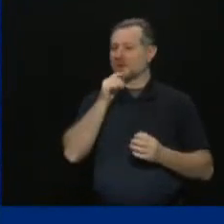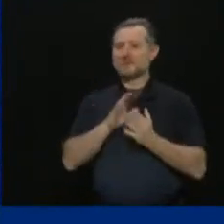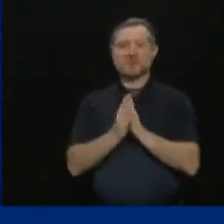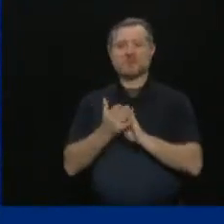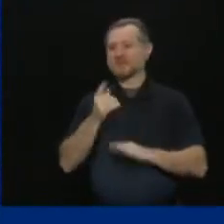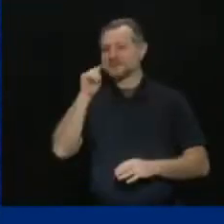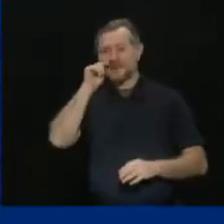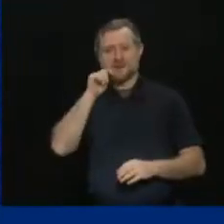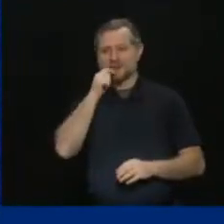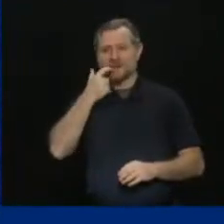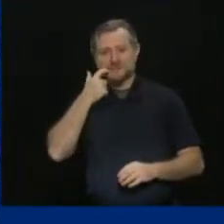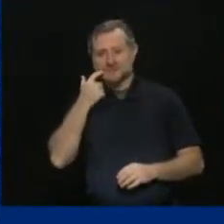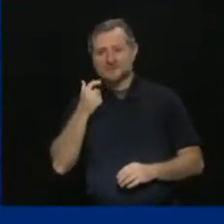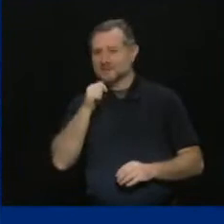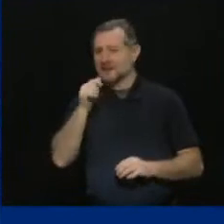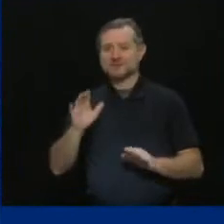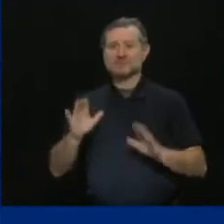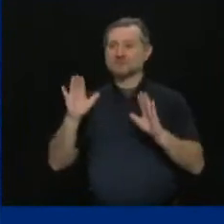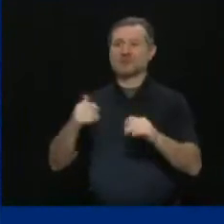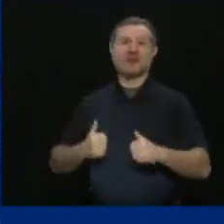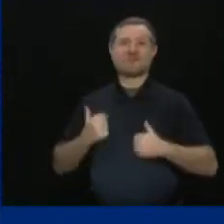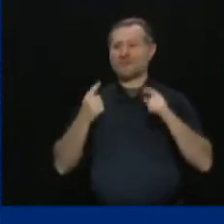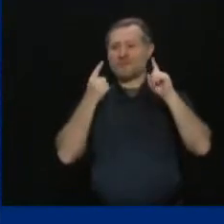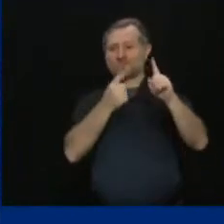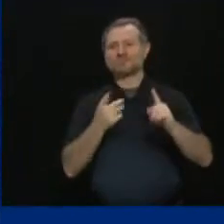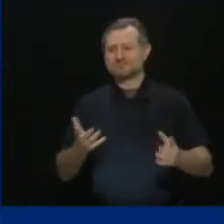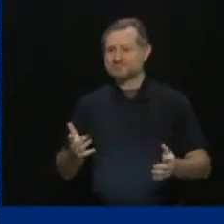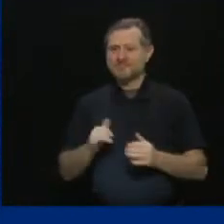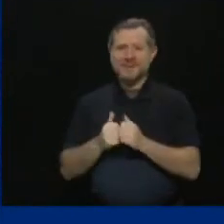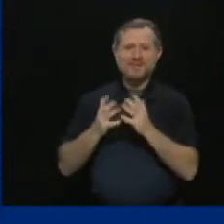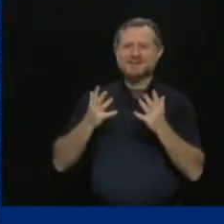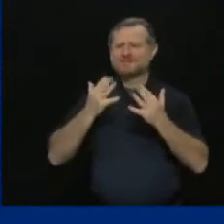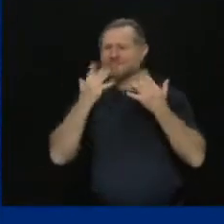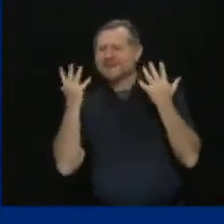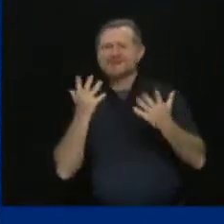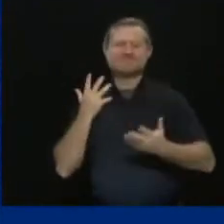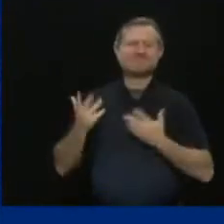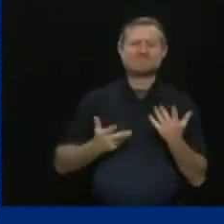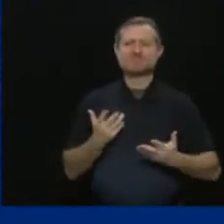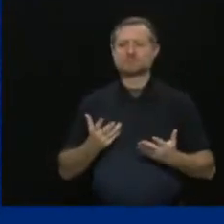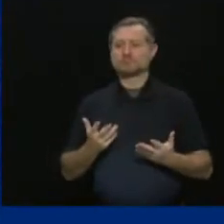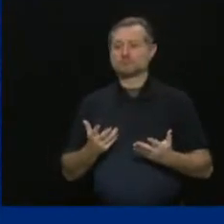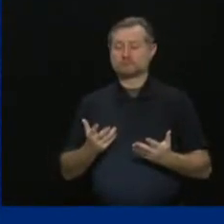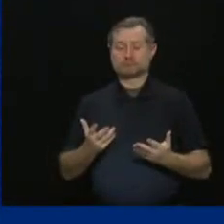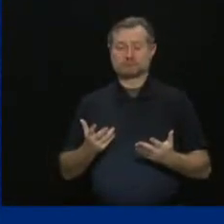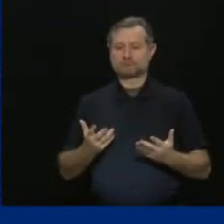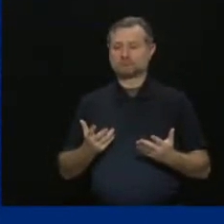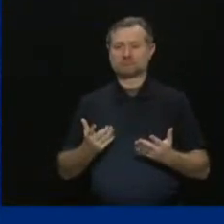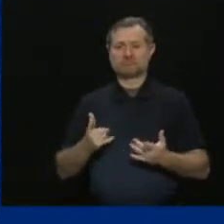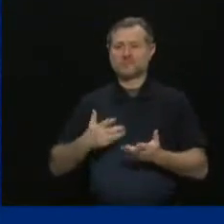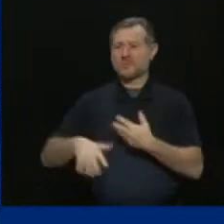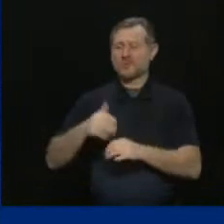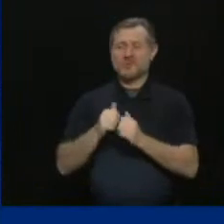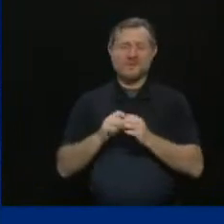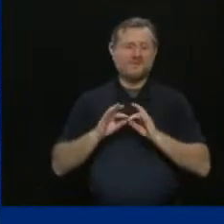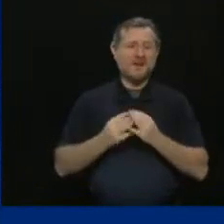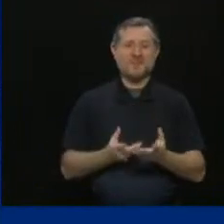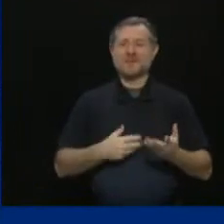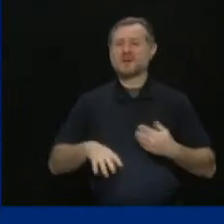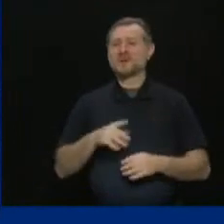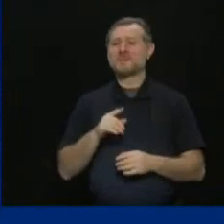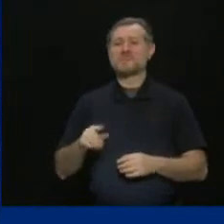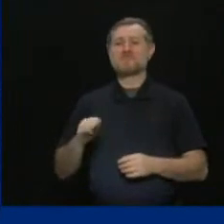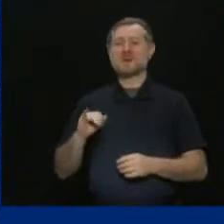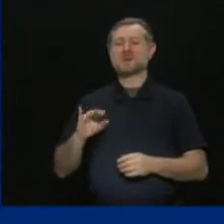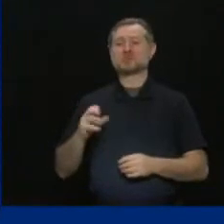goal in life. He was a young athlete. He was outgoing. He was the joy at our family gatherings. Michael had this zest